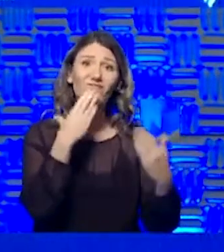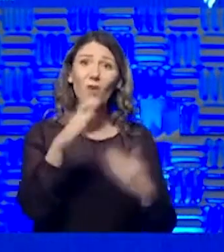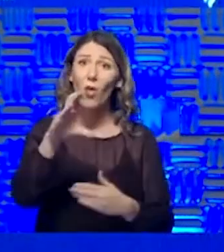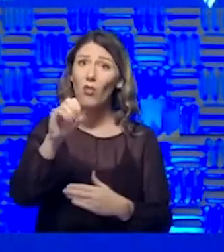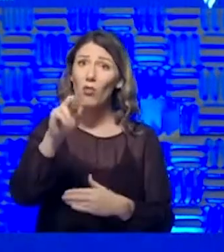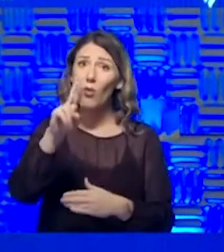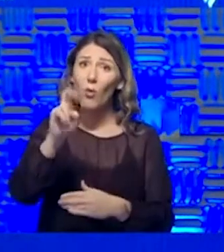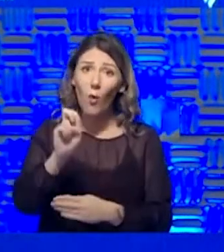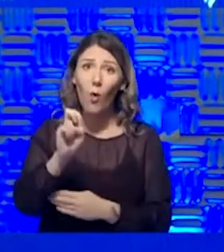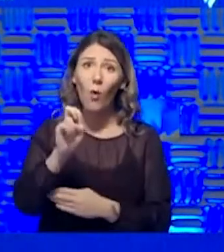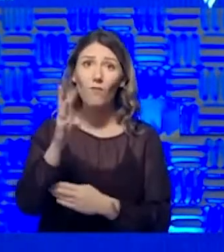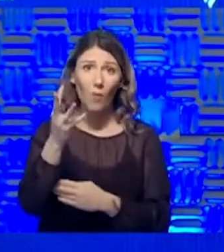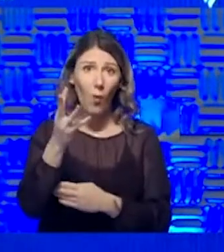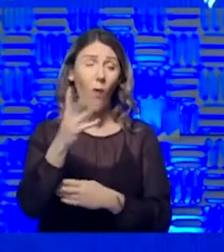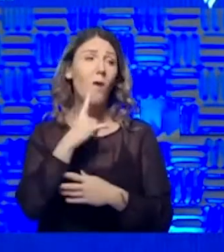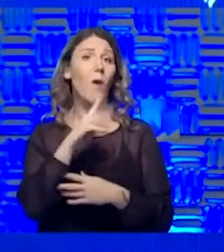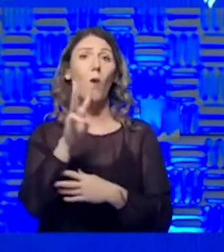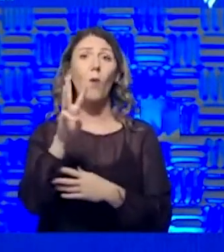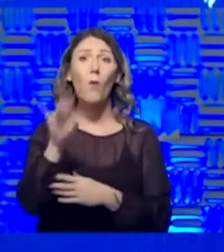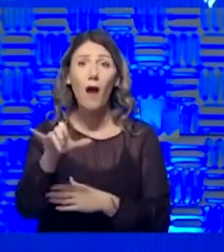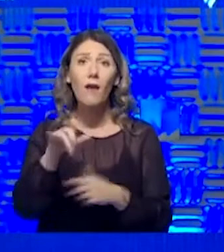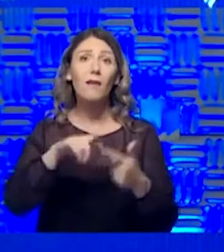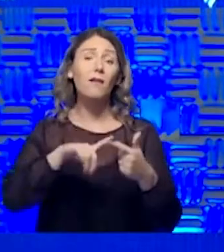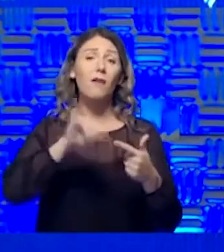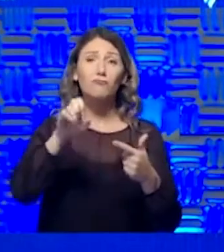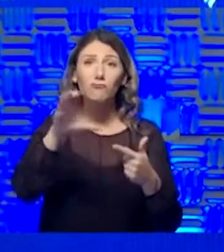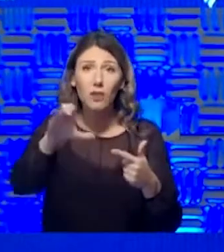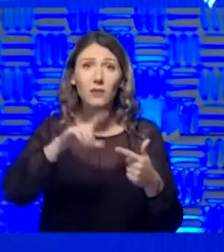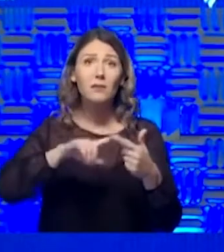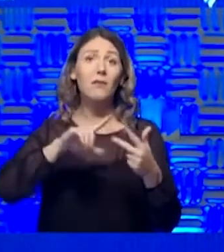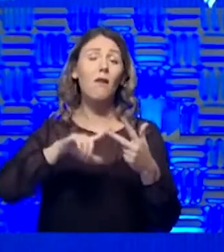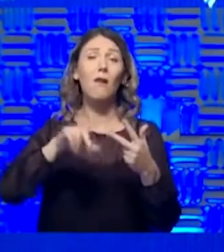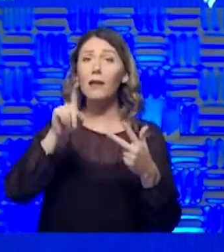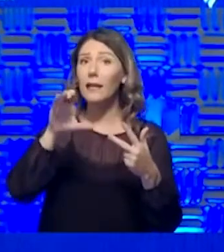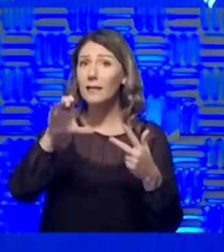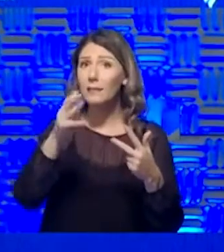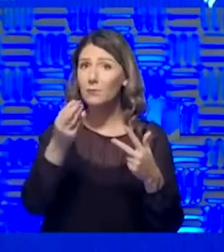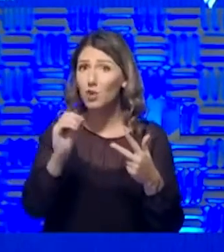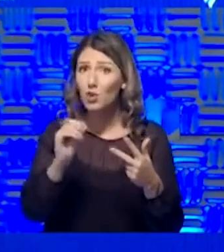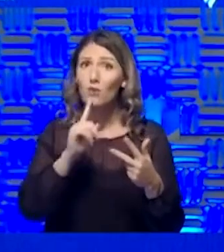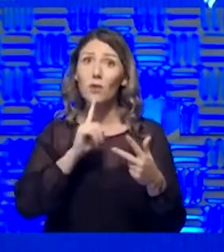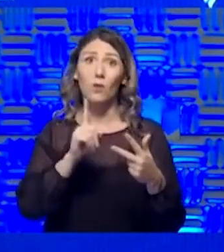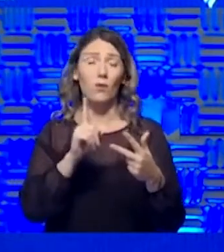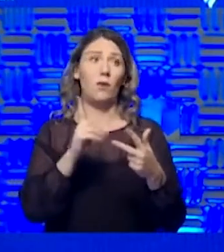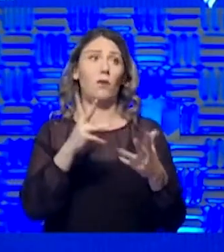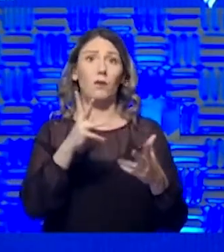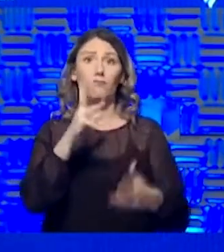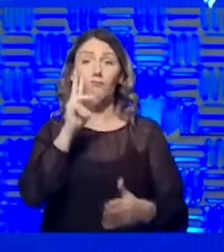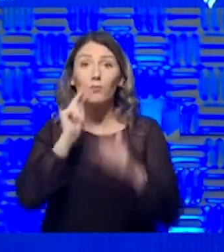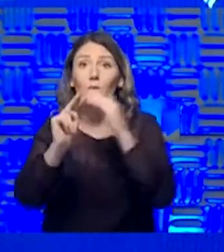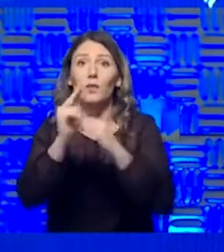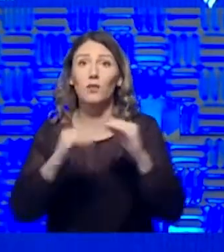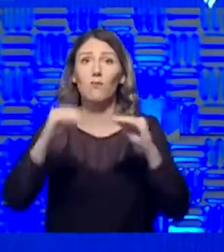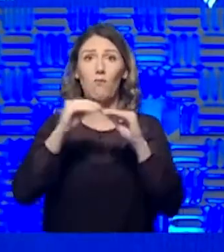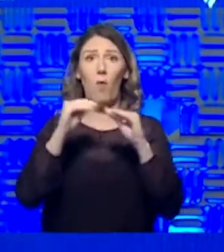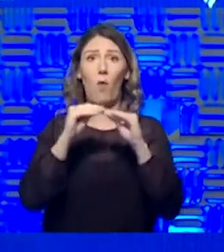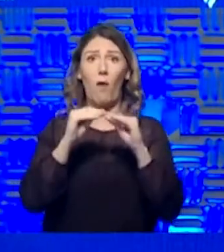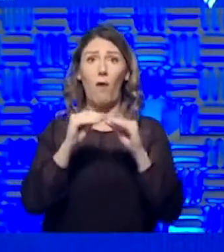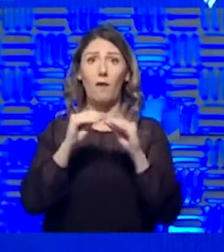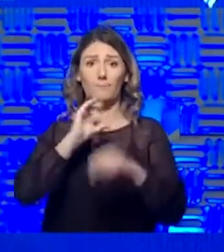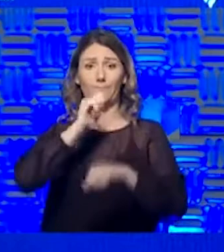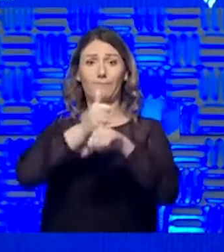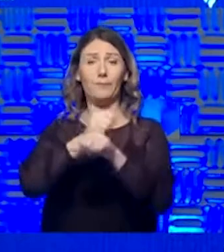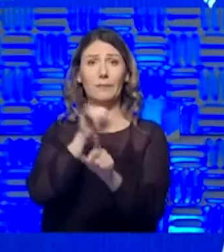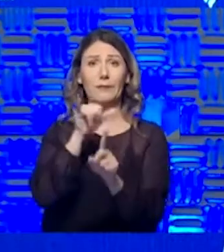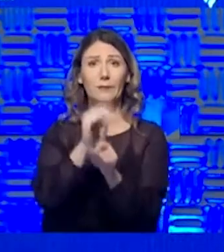Johnson, Jackson County, and Kansas City, Missouri. Really kind of got ahead of this curve, and I think it's really affecting the curve in our